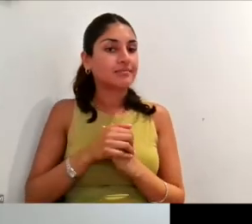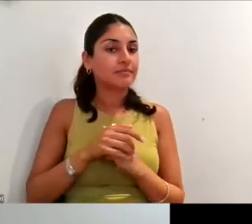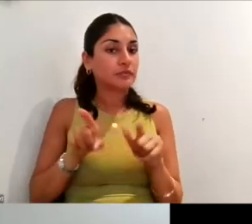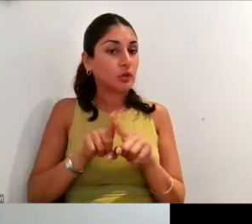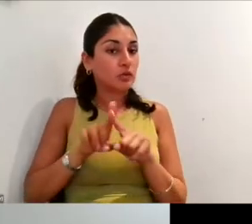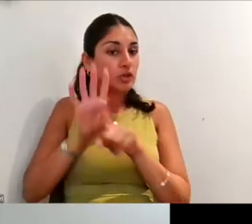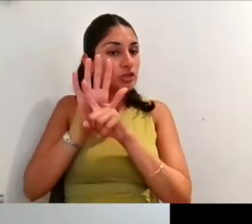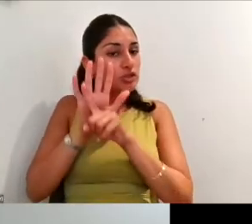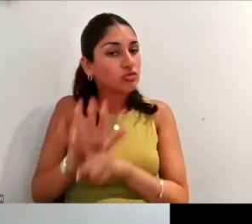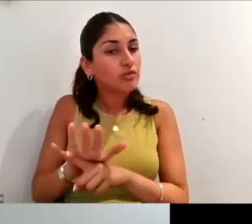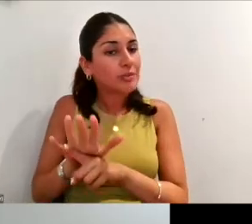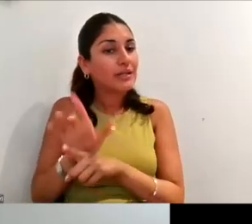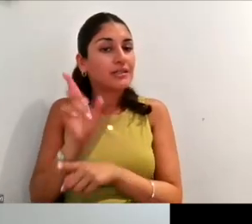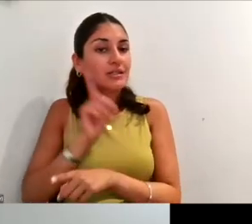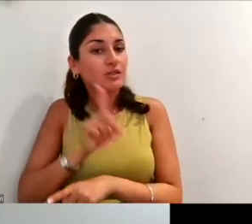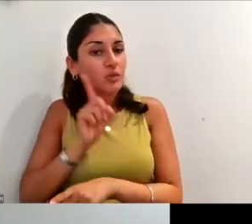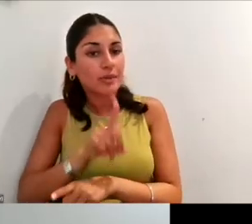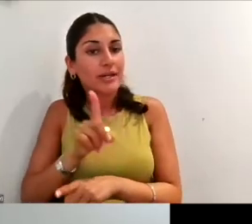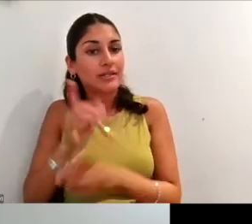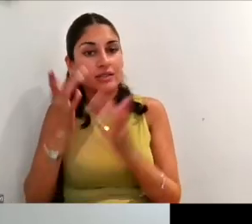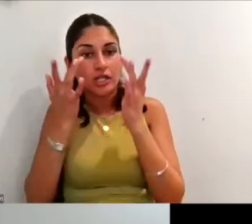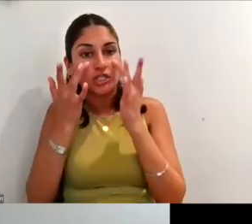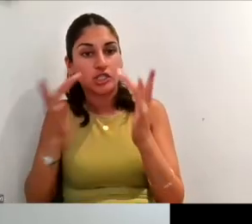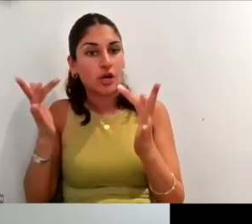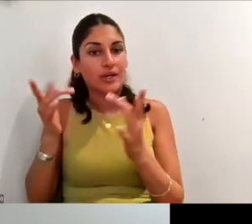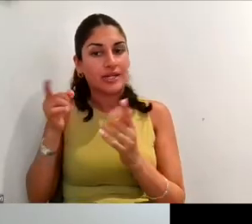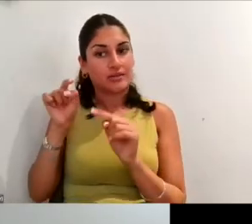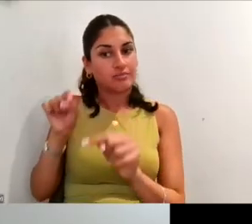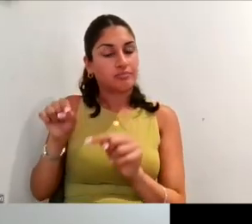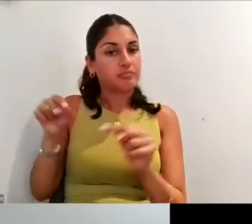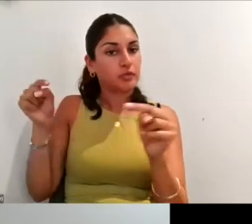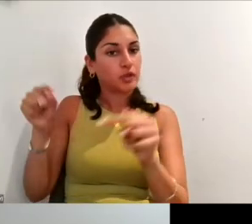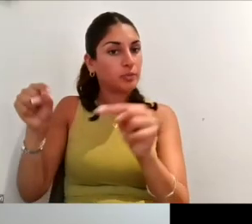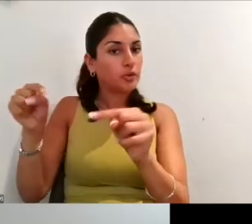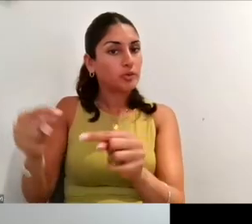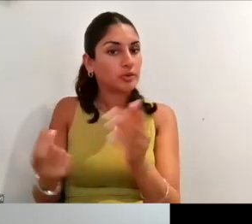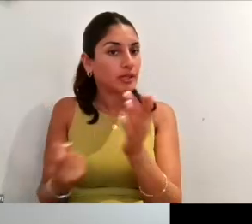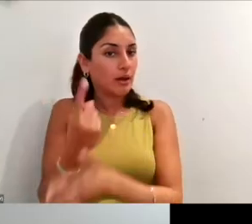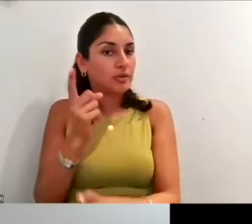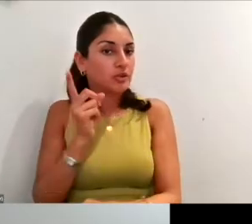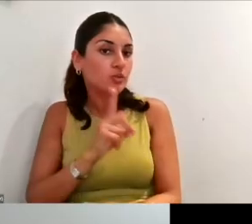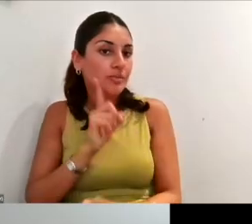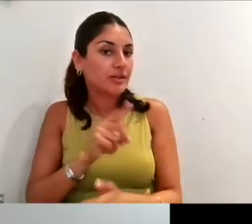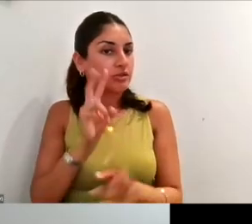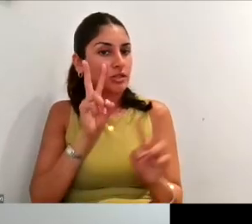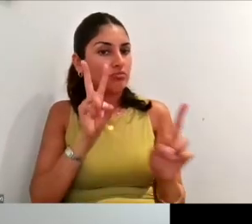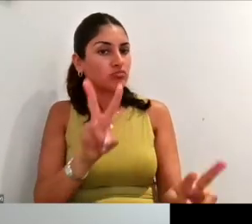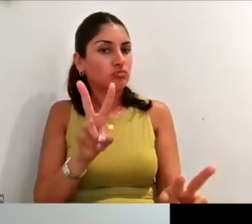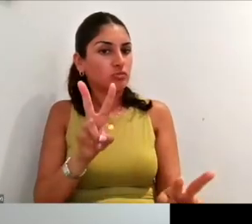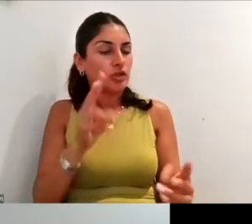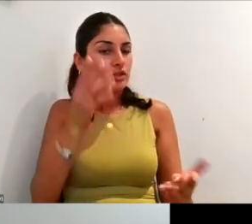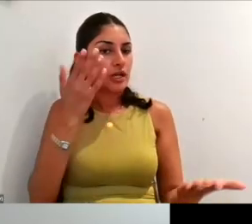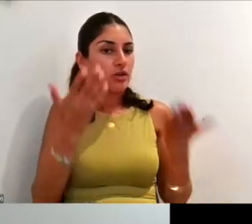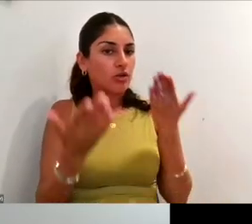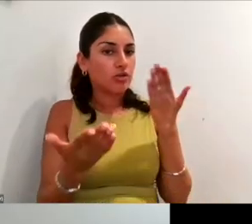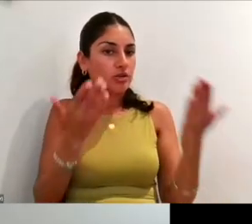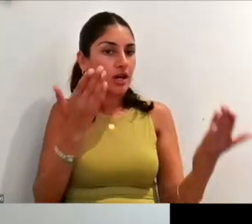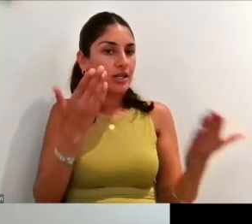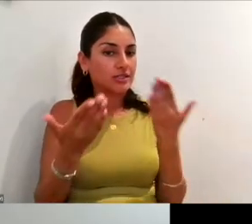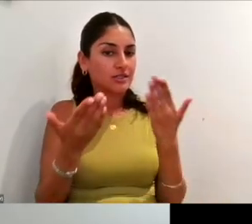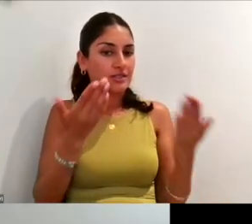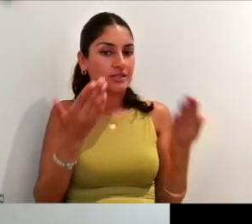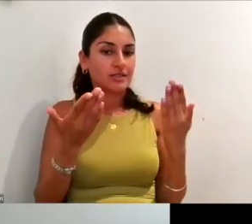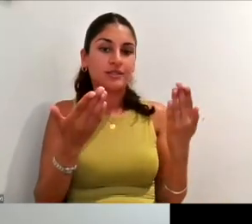against girls or women, and yeah, looks at these ironies and contrasts. And I want to develop it further and take that further